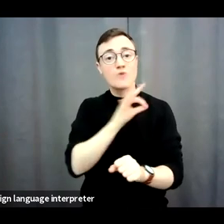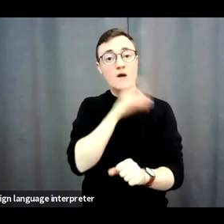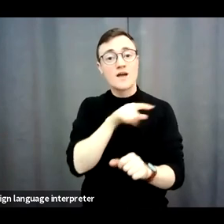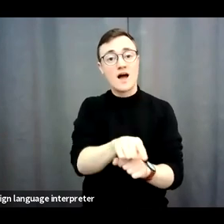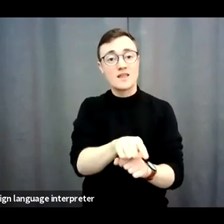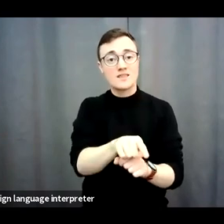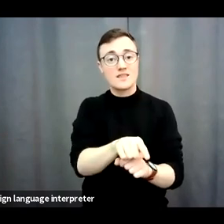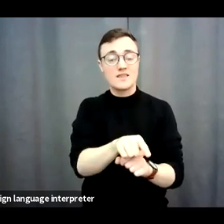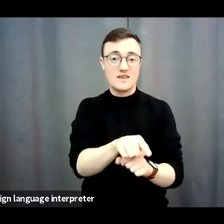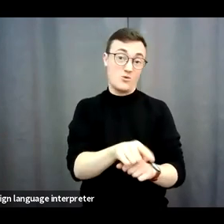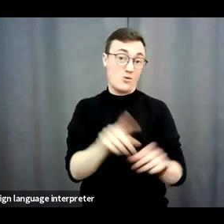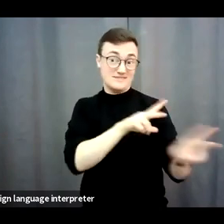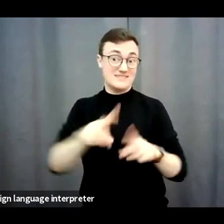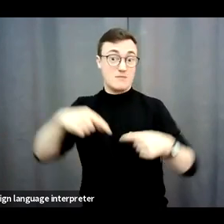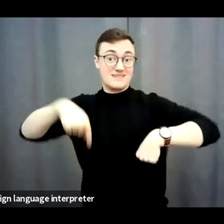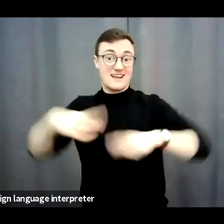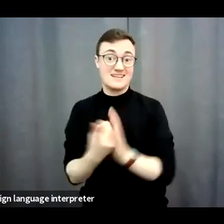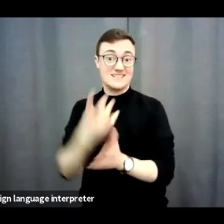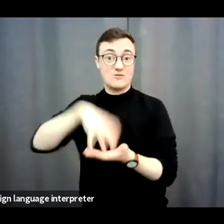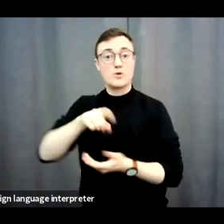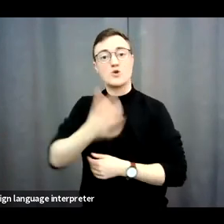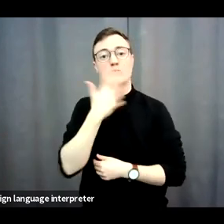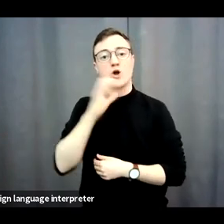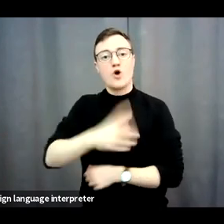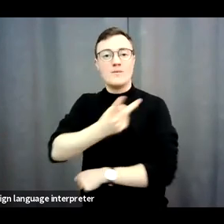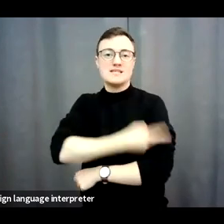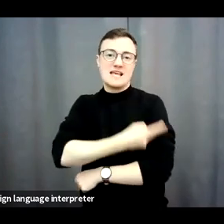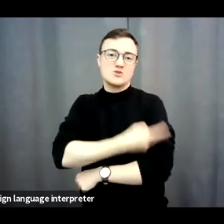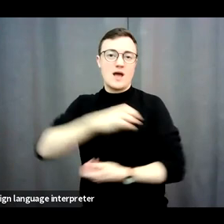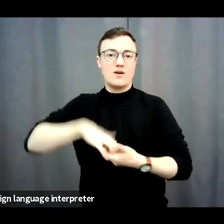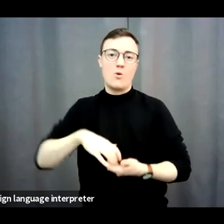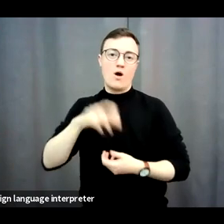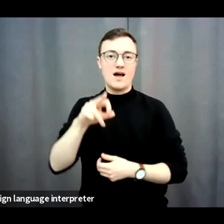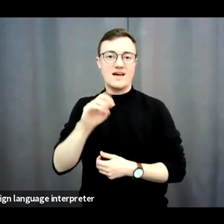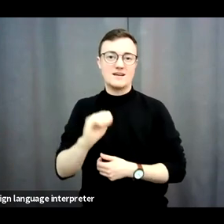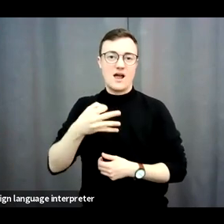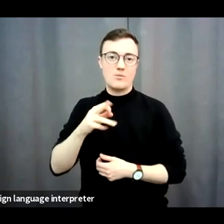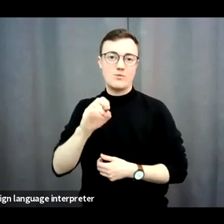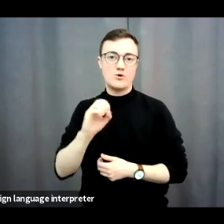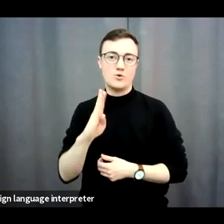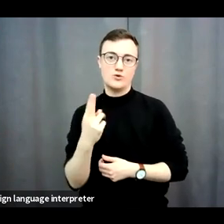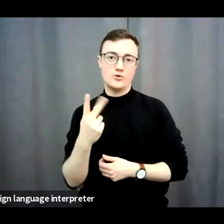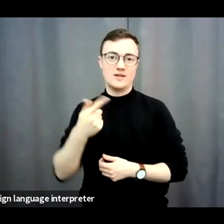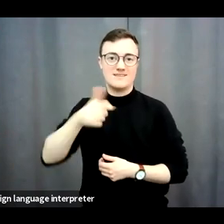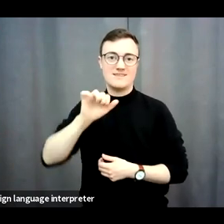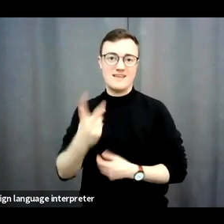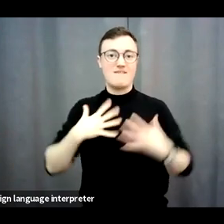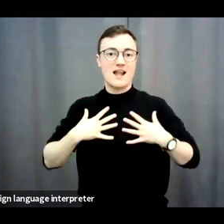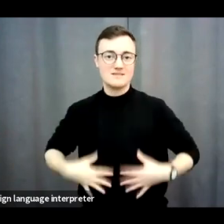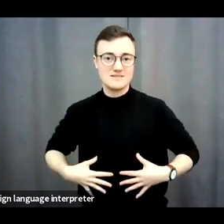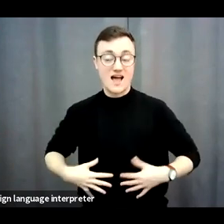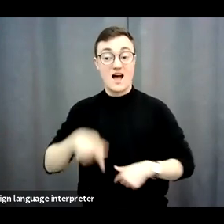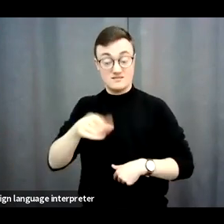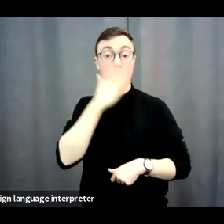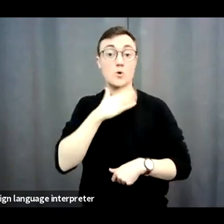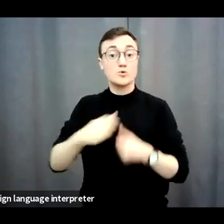discussion, mentioning the issue around sexual and reproductive health and how that's being driven by youth is very, very important. So